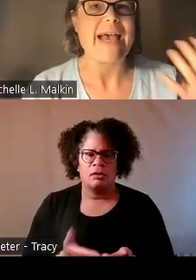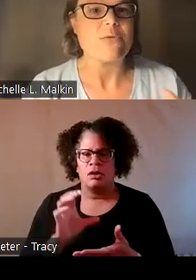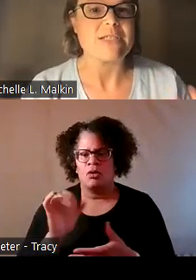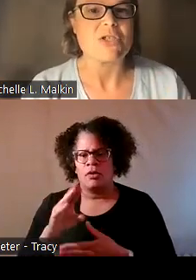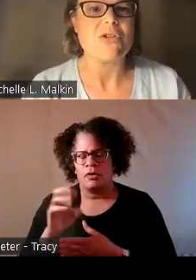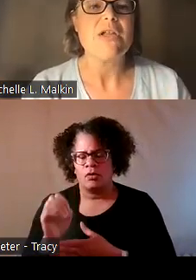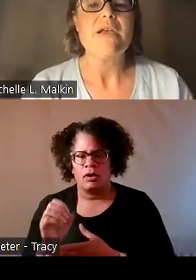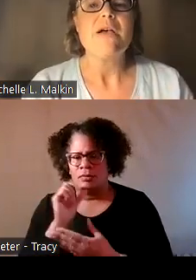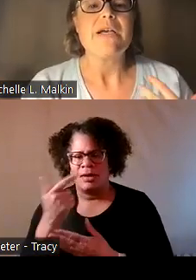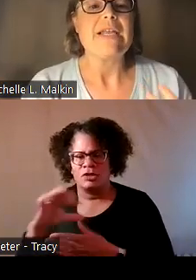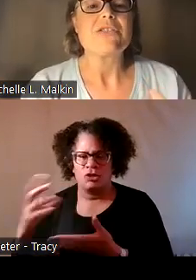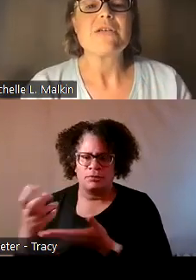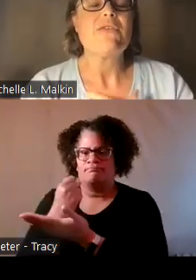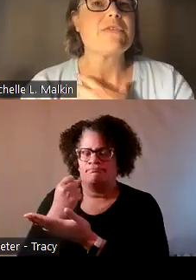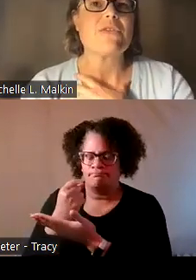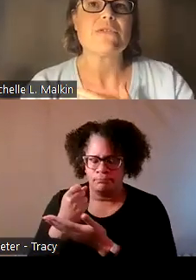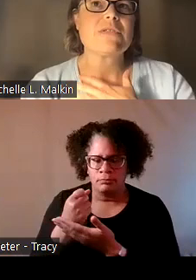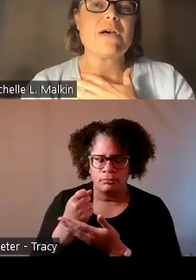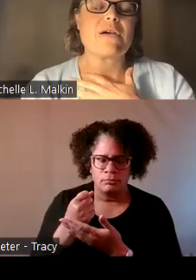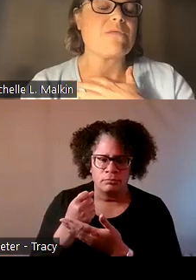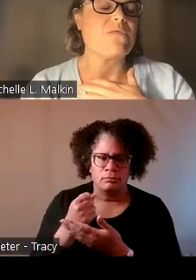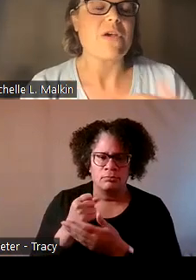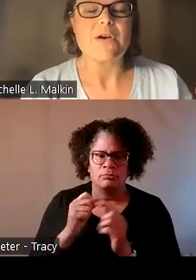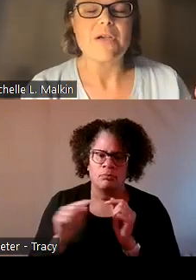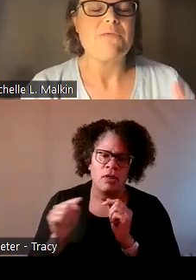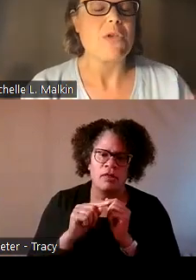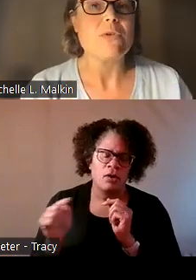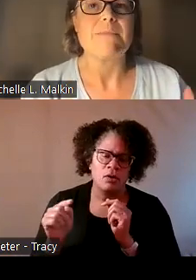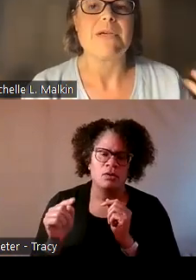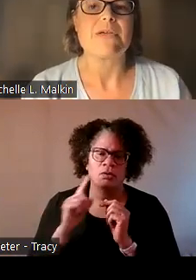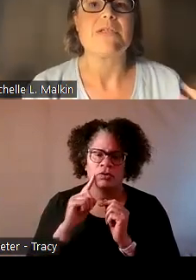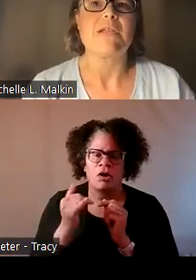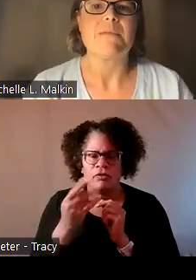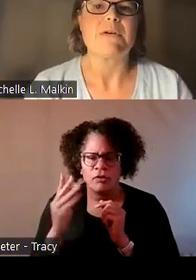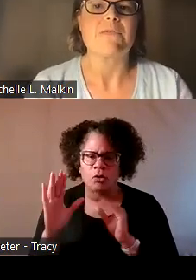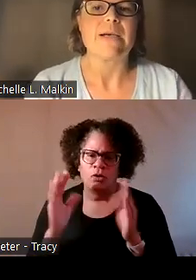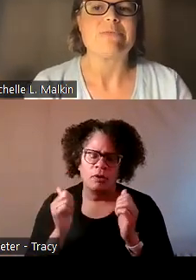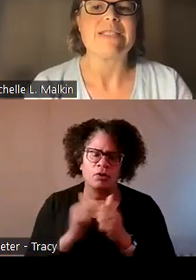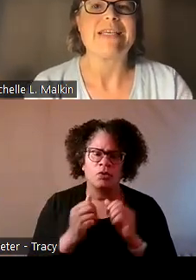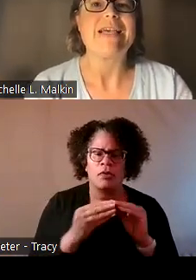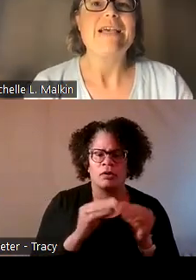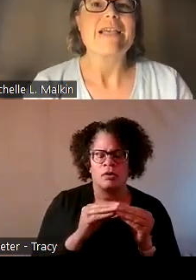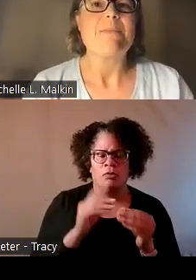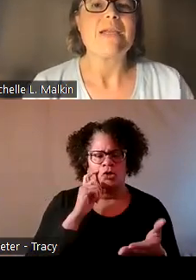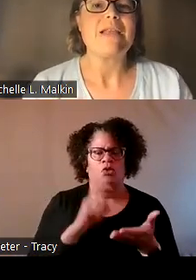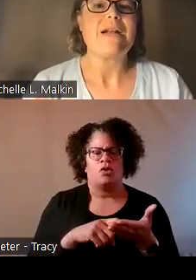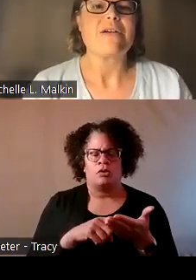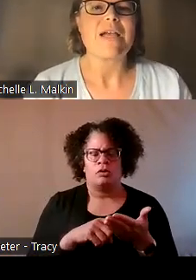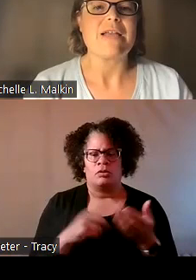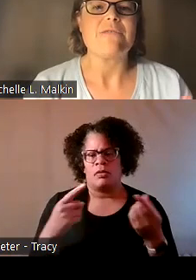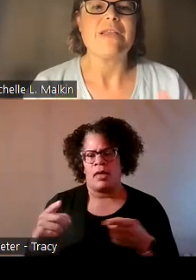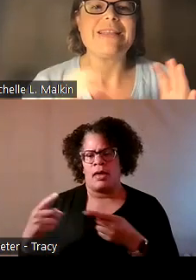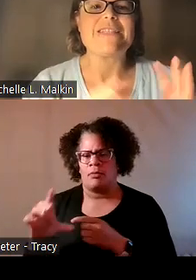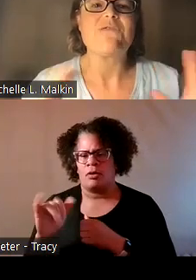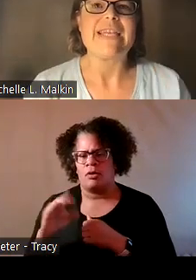just acquisitional in nature. However, those are very few compared to the number of crimes we see committed that are